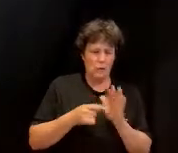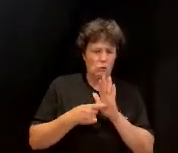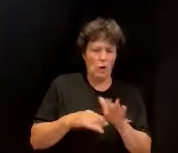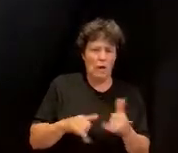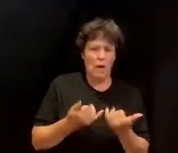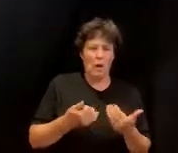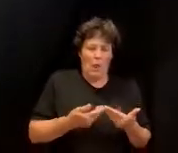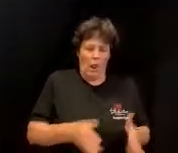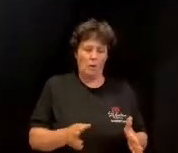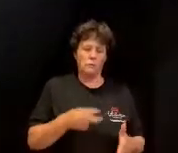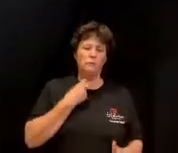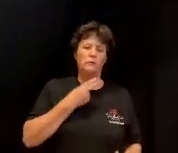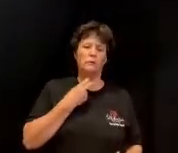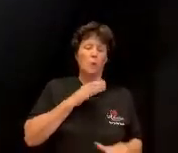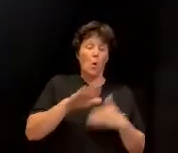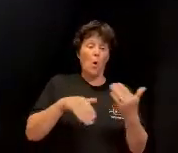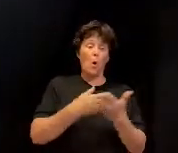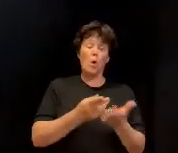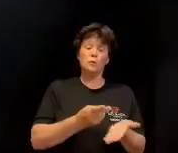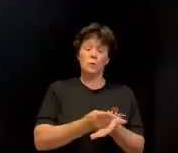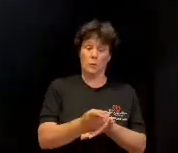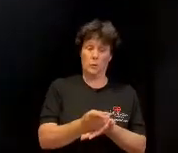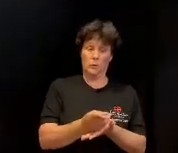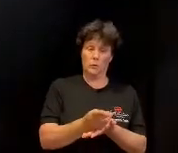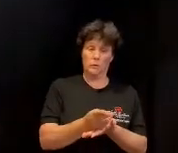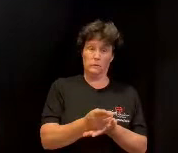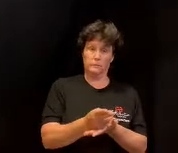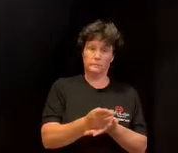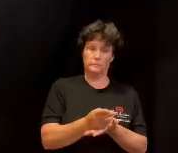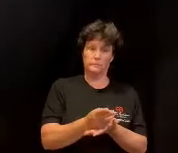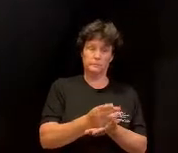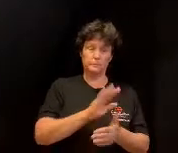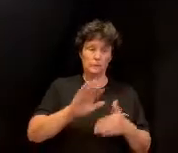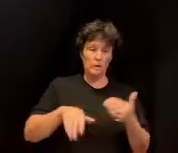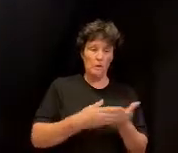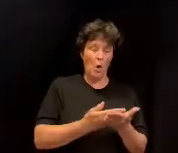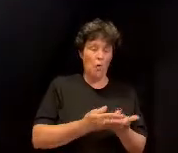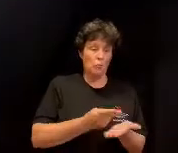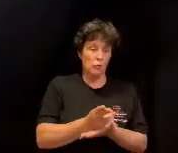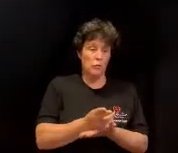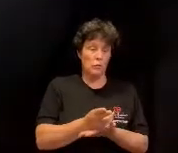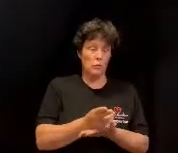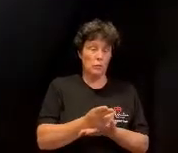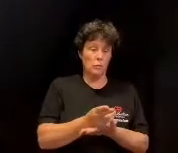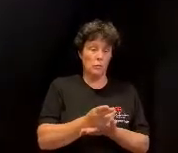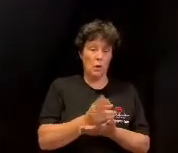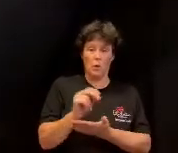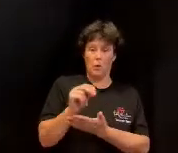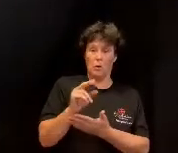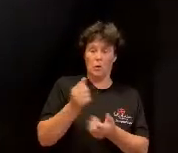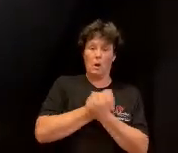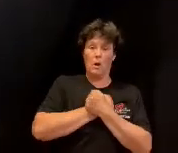All truth, right? All truth, no love, always comes out hate.